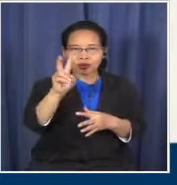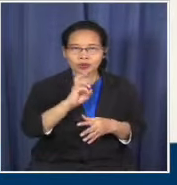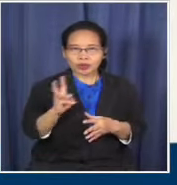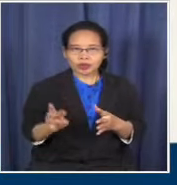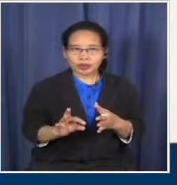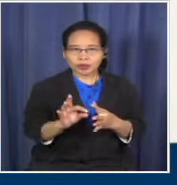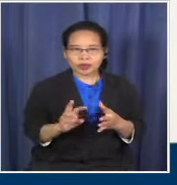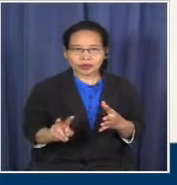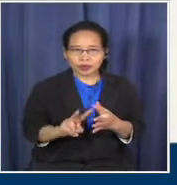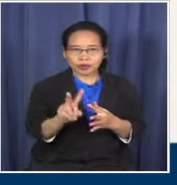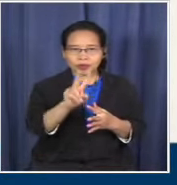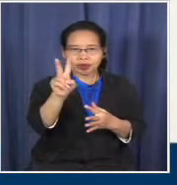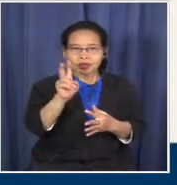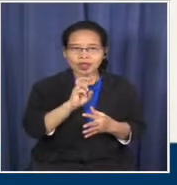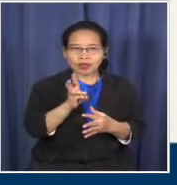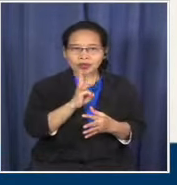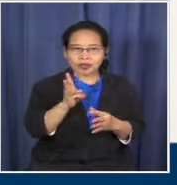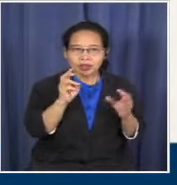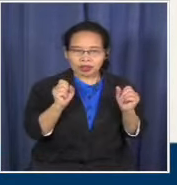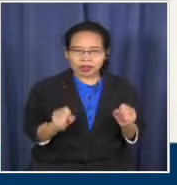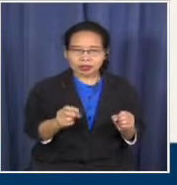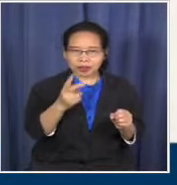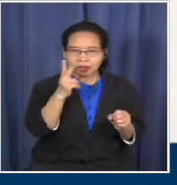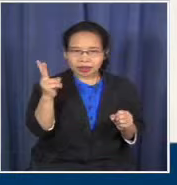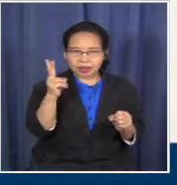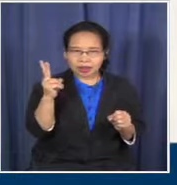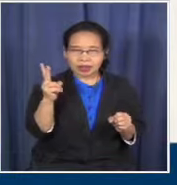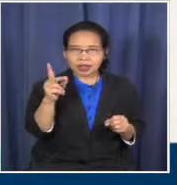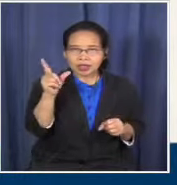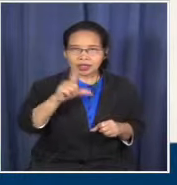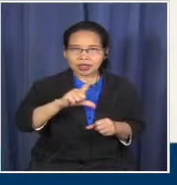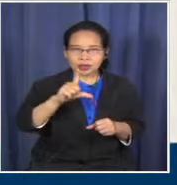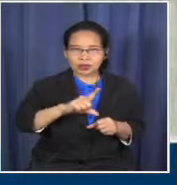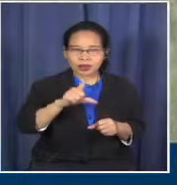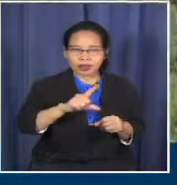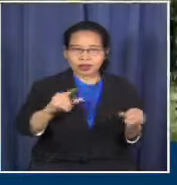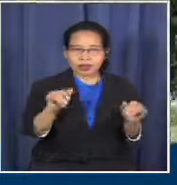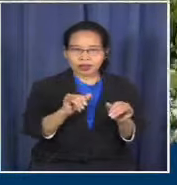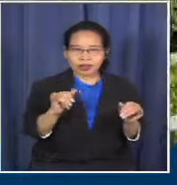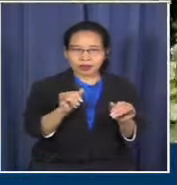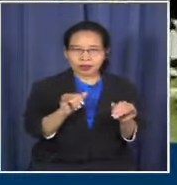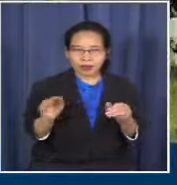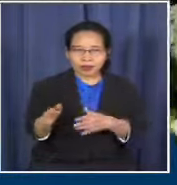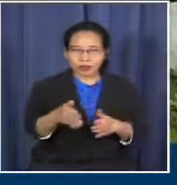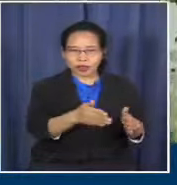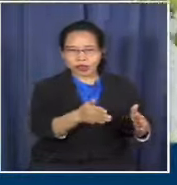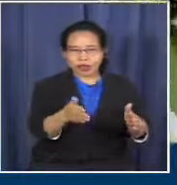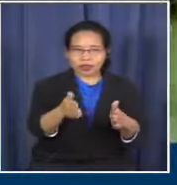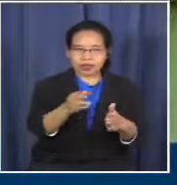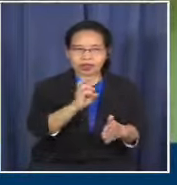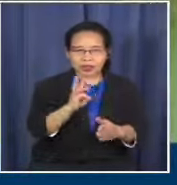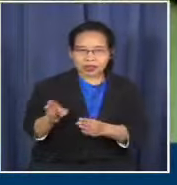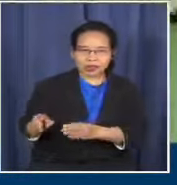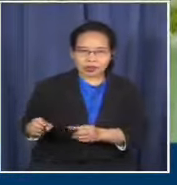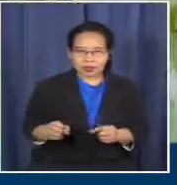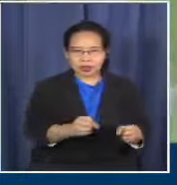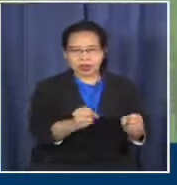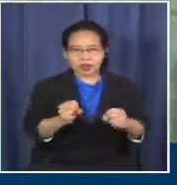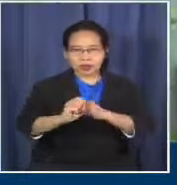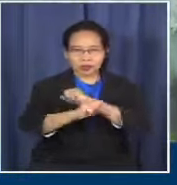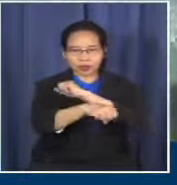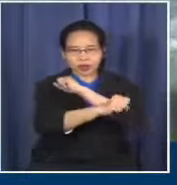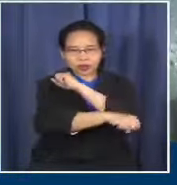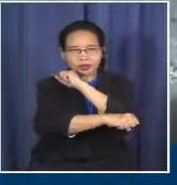see water as vapor. It's called water vapor. You can see water as liquid, like